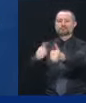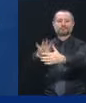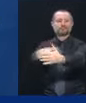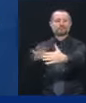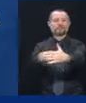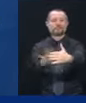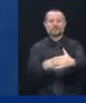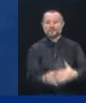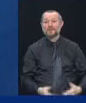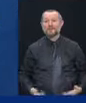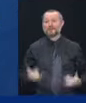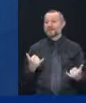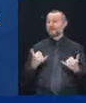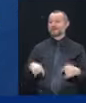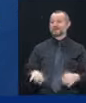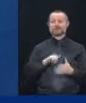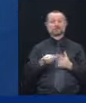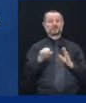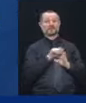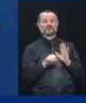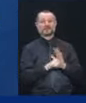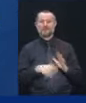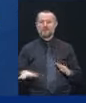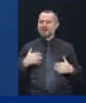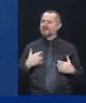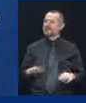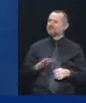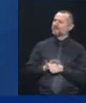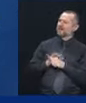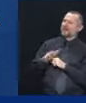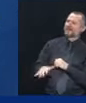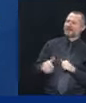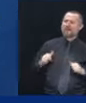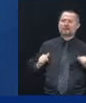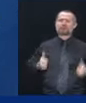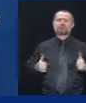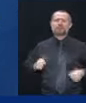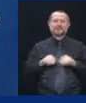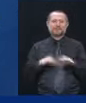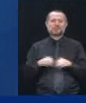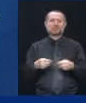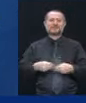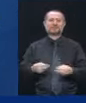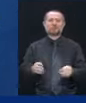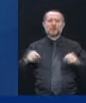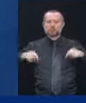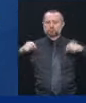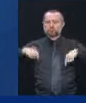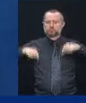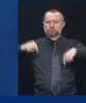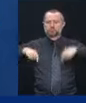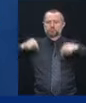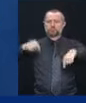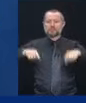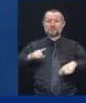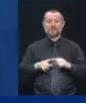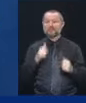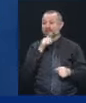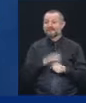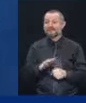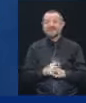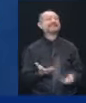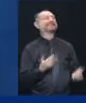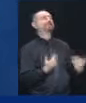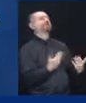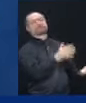have a much larger distribution network than we have supply. We have many